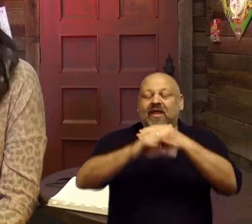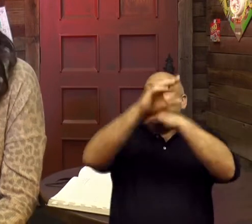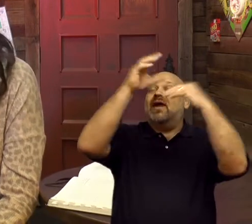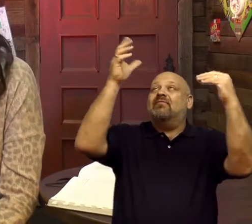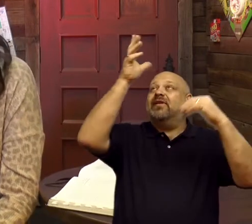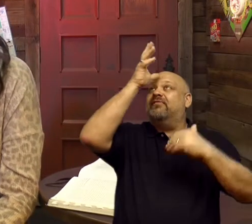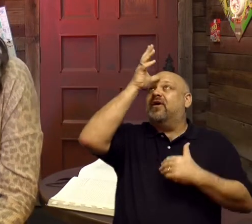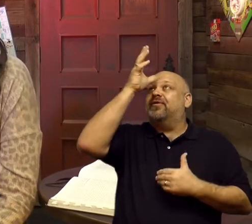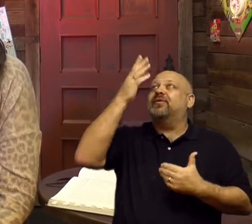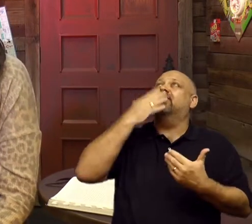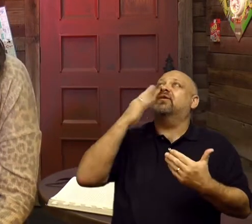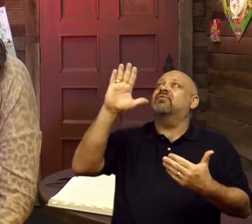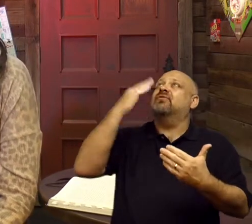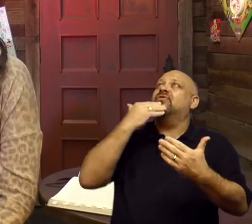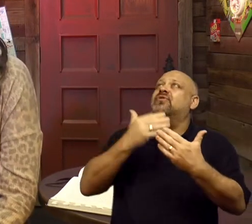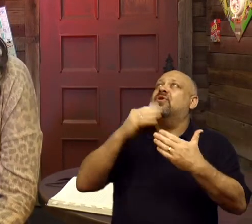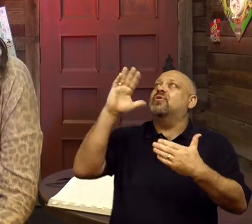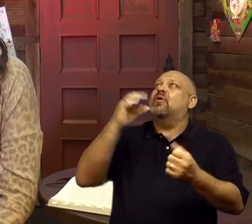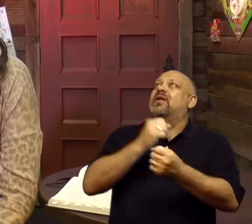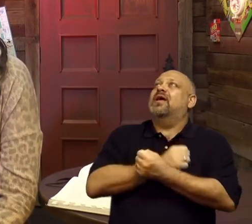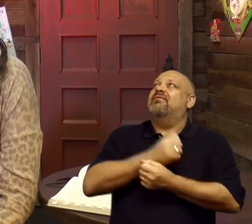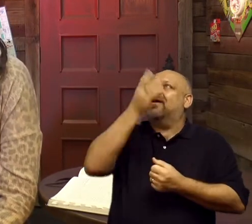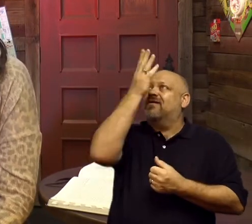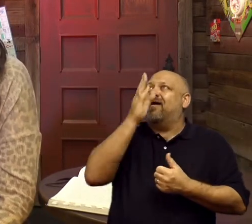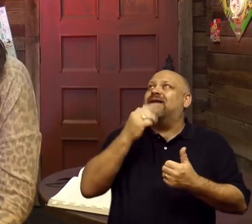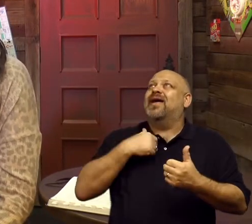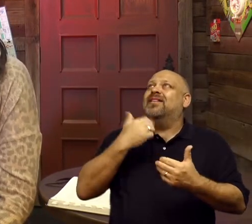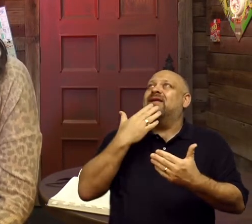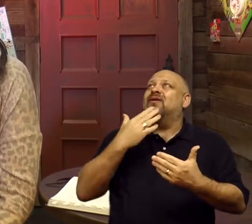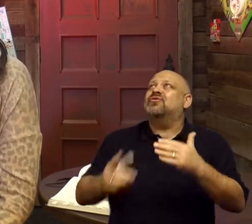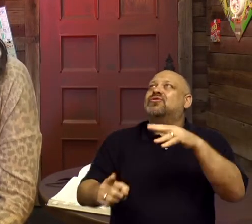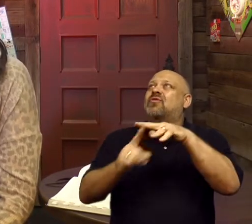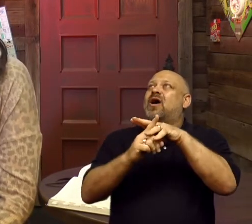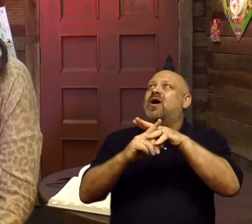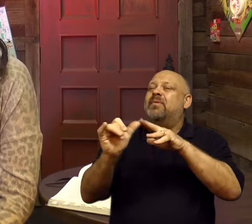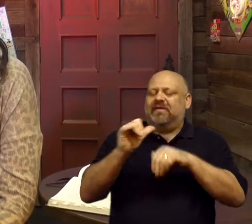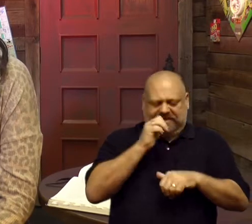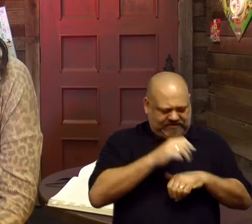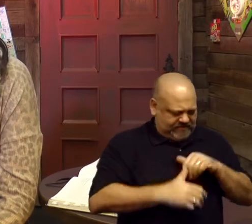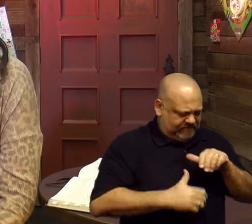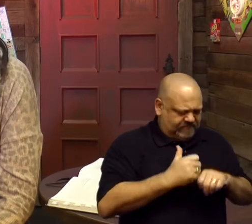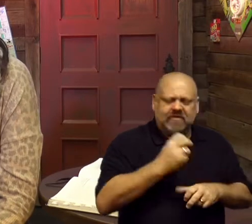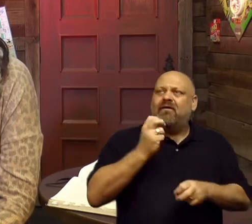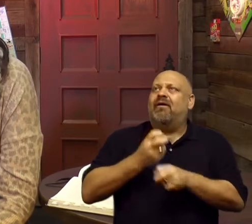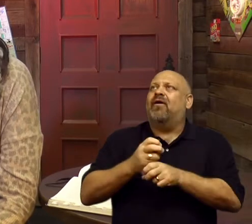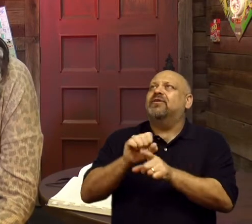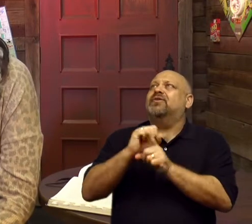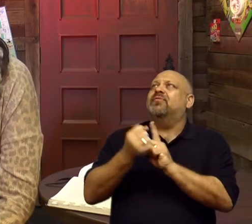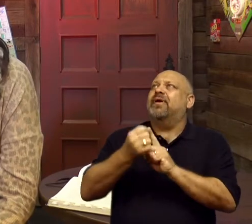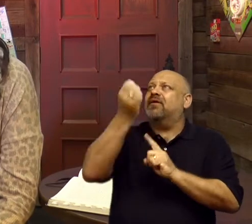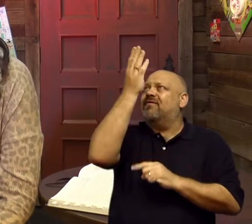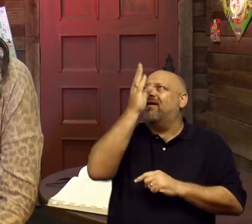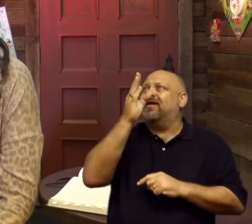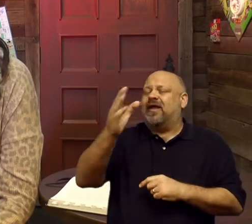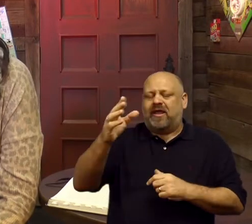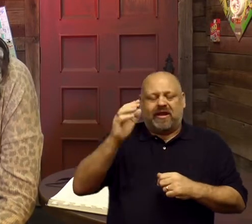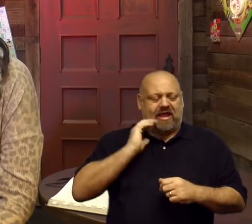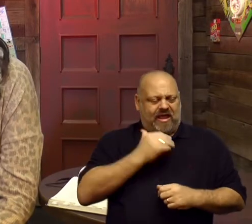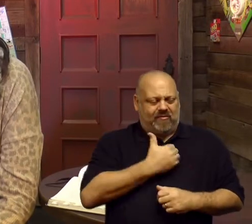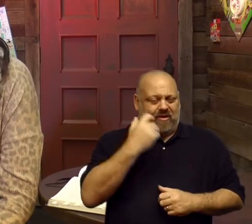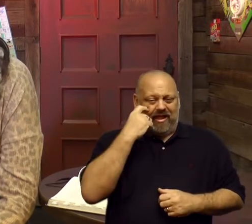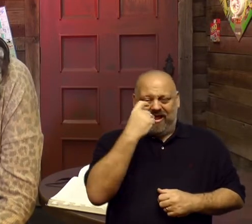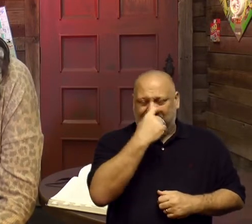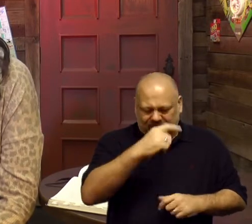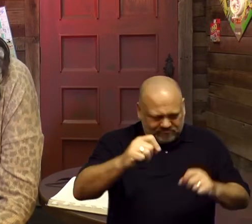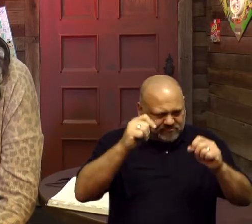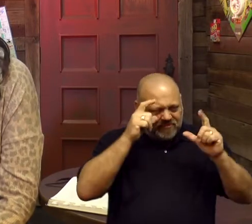shall we? Heavenly Father, we thank you for your goodness and for your love. And God, I thank you for showing up even in uncomfortable and difficult